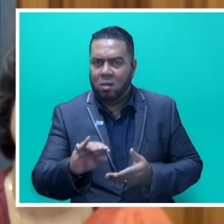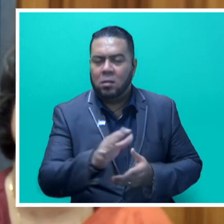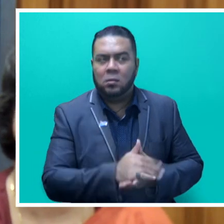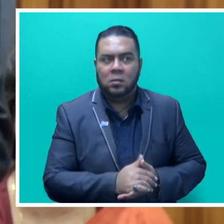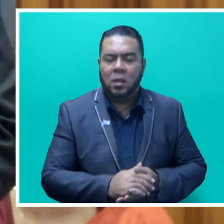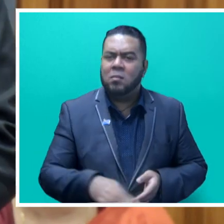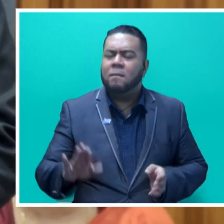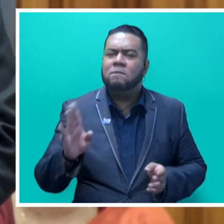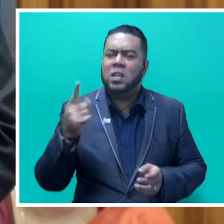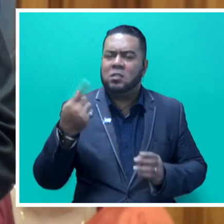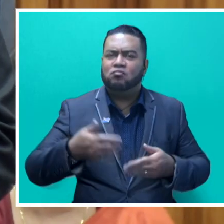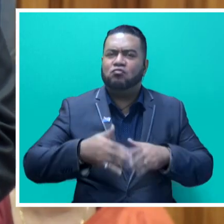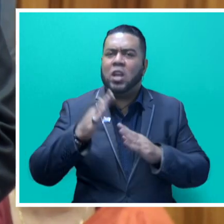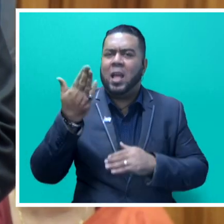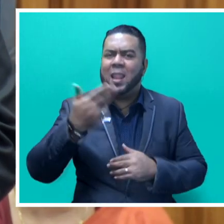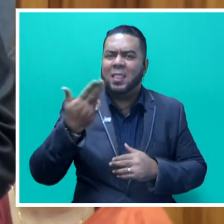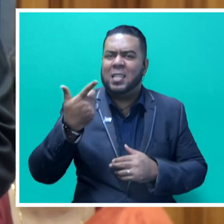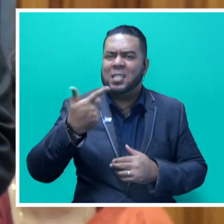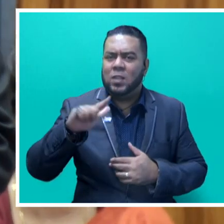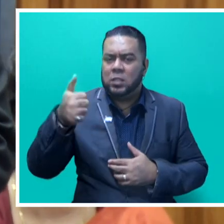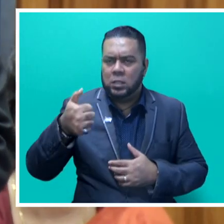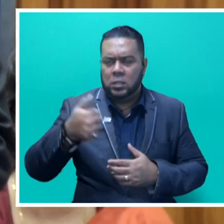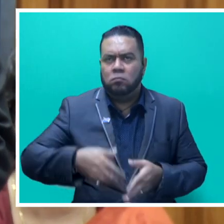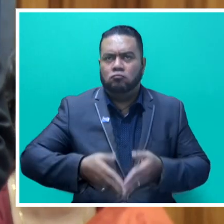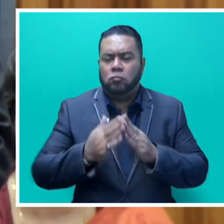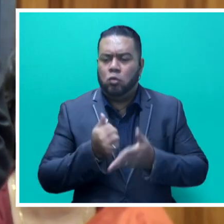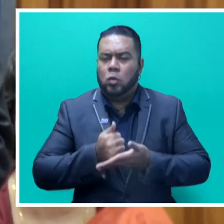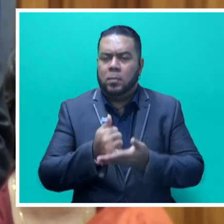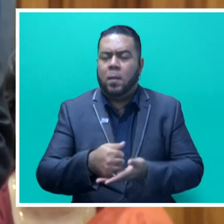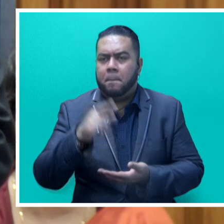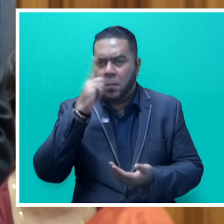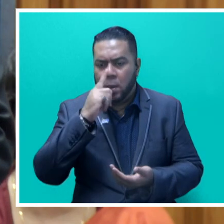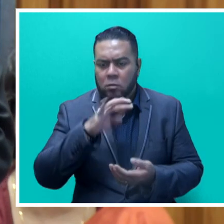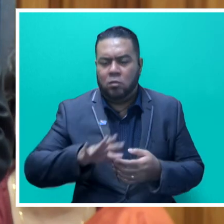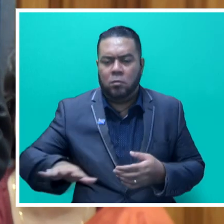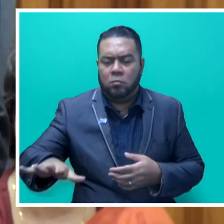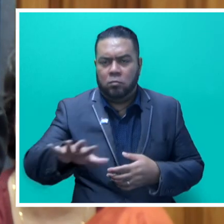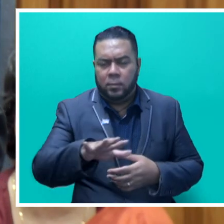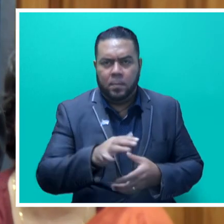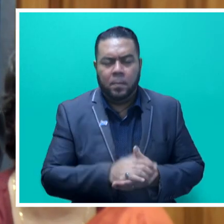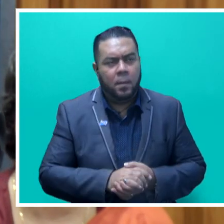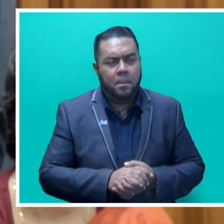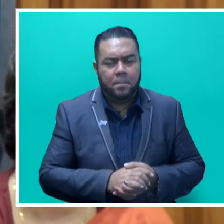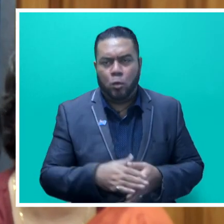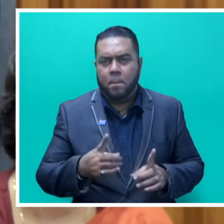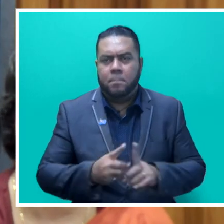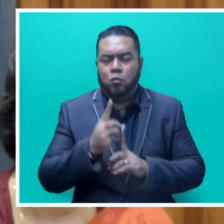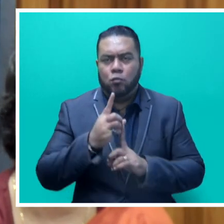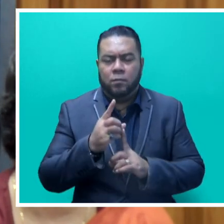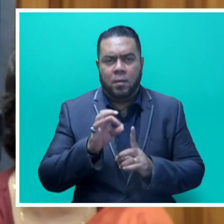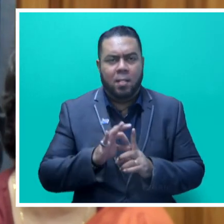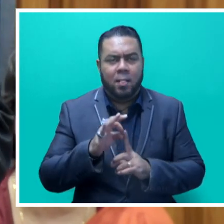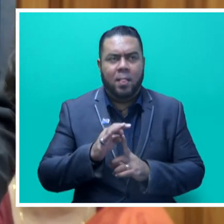in 1976 with the main objective of providing assistance to the rural population to improve living conditions and